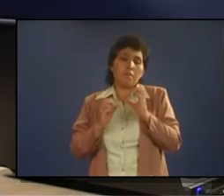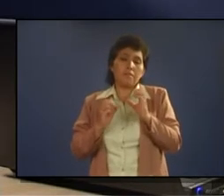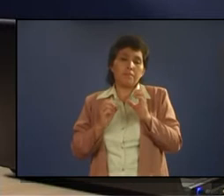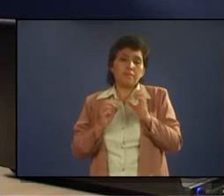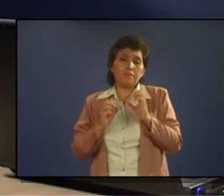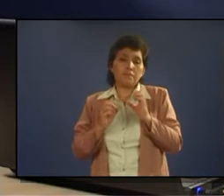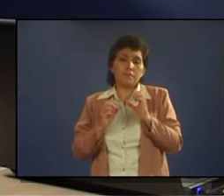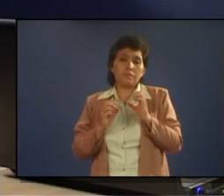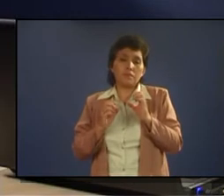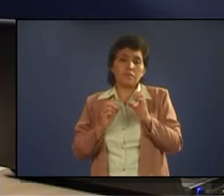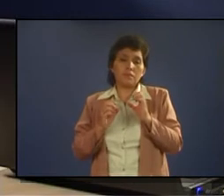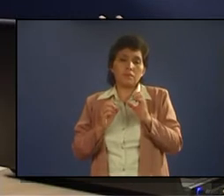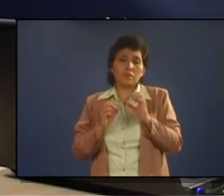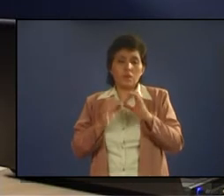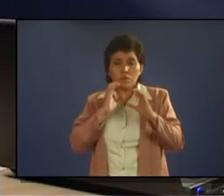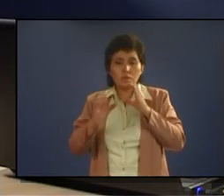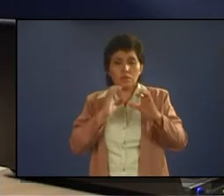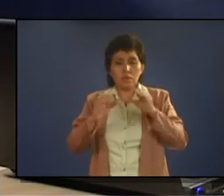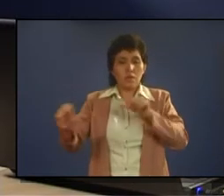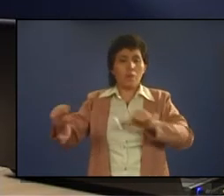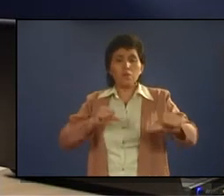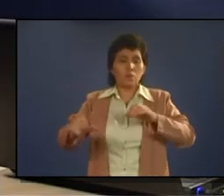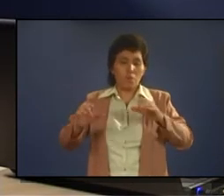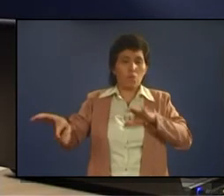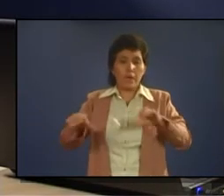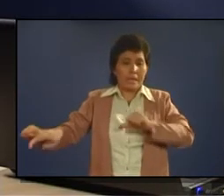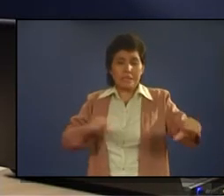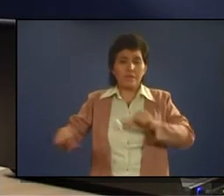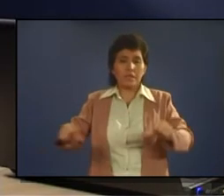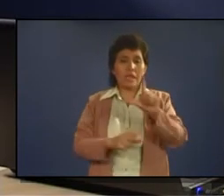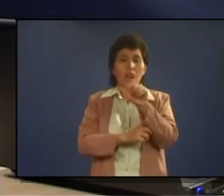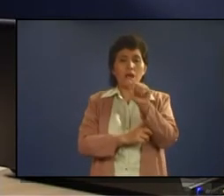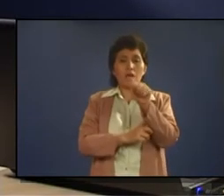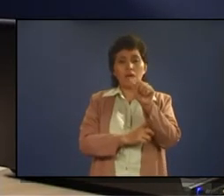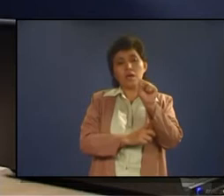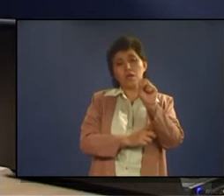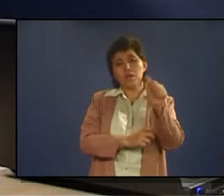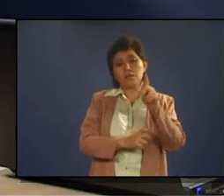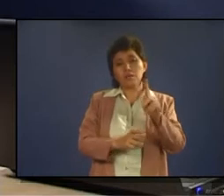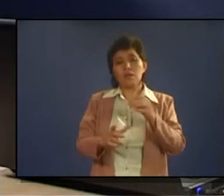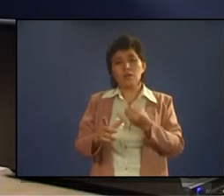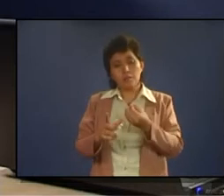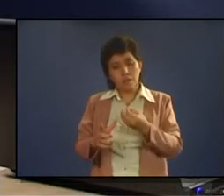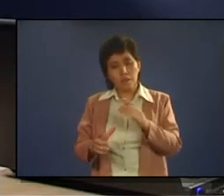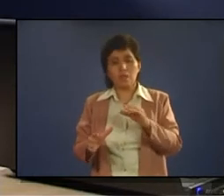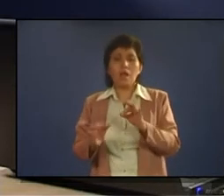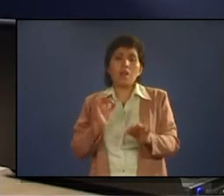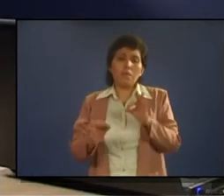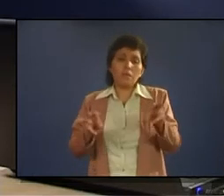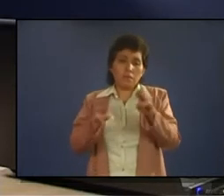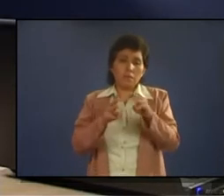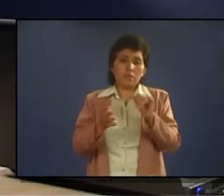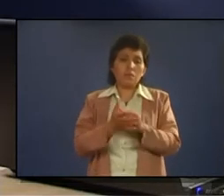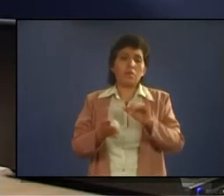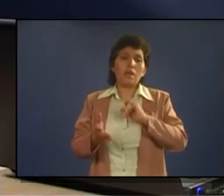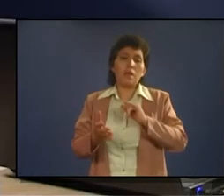jungle trekking activities. Now, these are some of the social norms, yeah? Or even the dress that you wear, okay? I mean, every